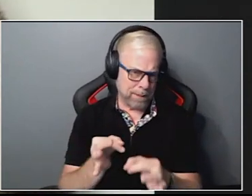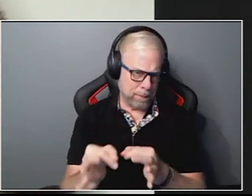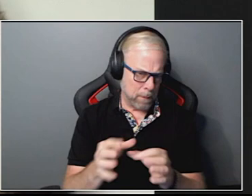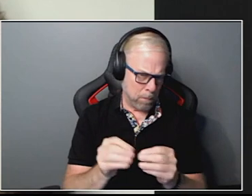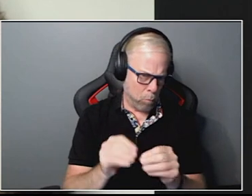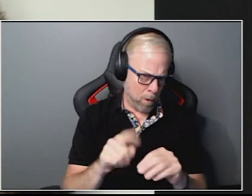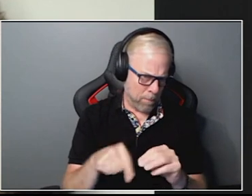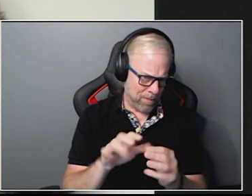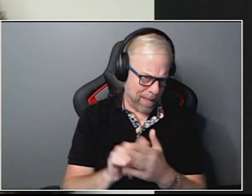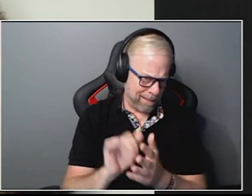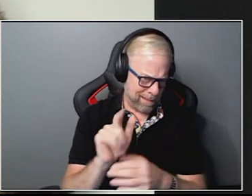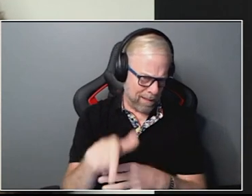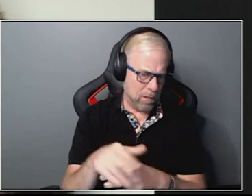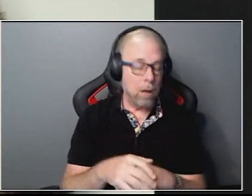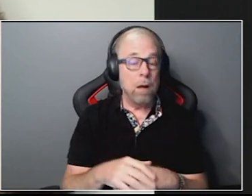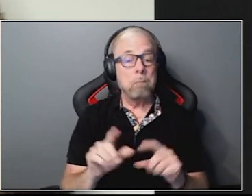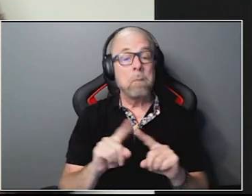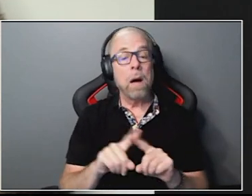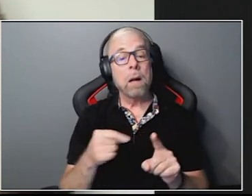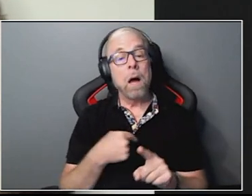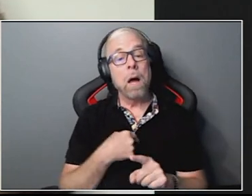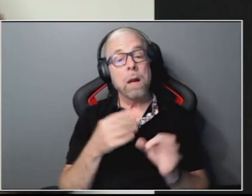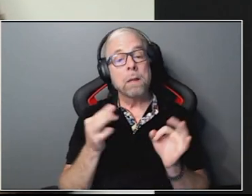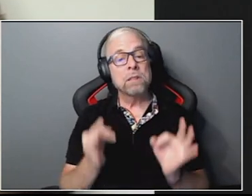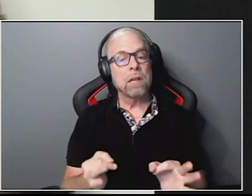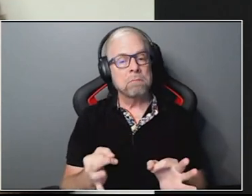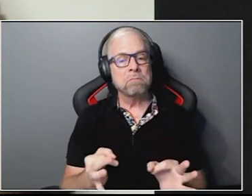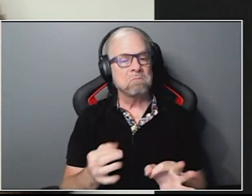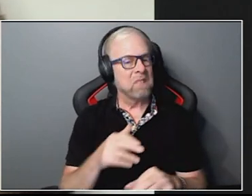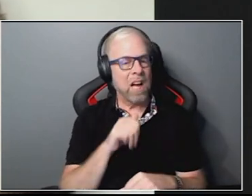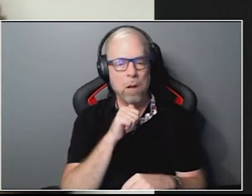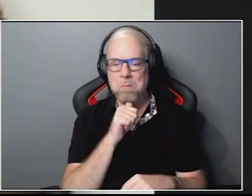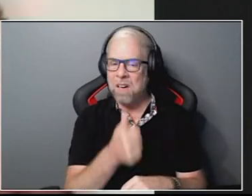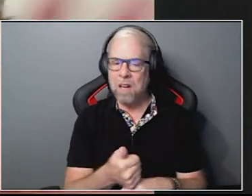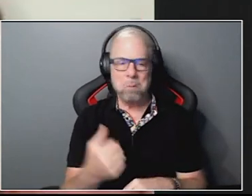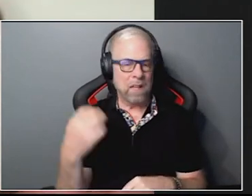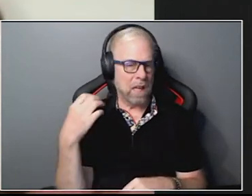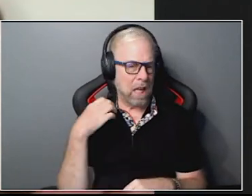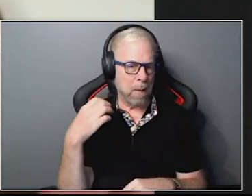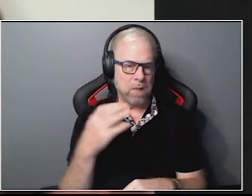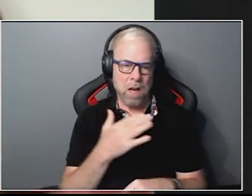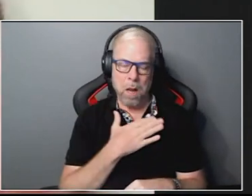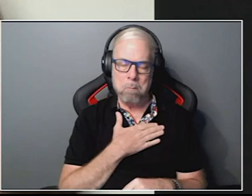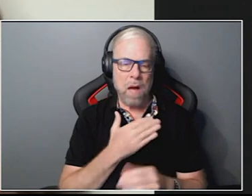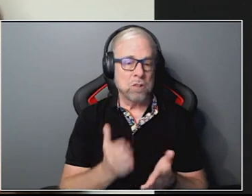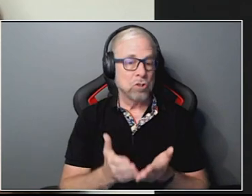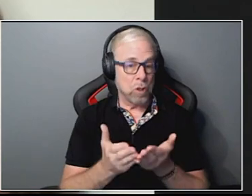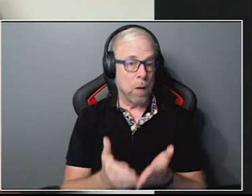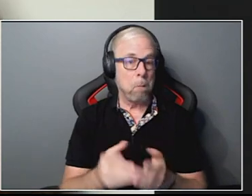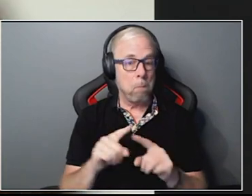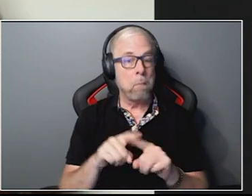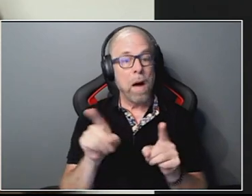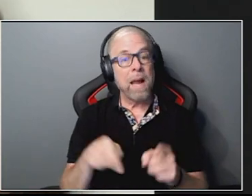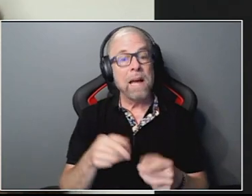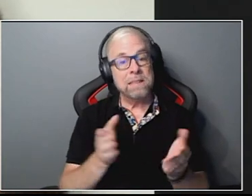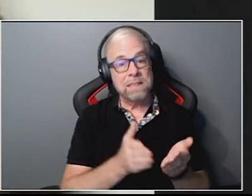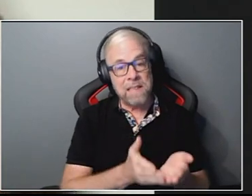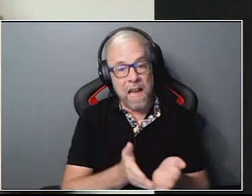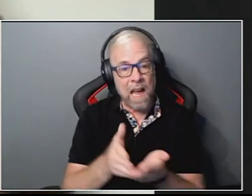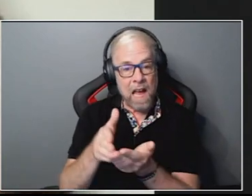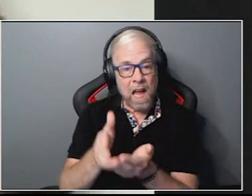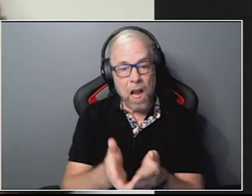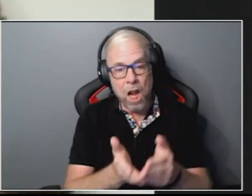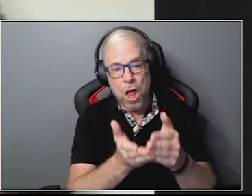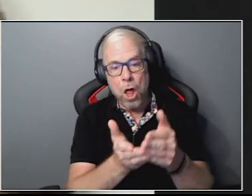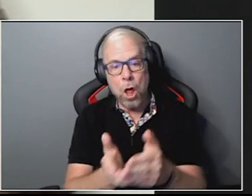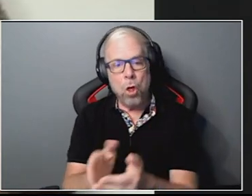I decided that I will not be the captain of my own ship, but I did sail the world. I did sail the world, but I just won't be